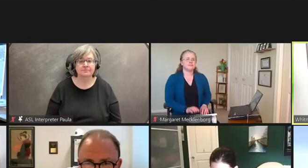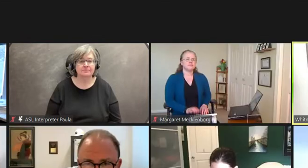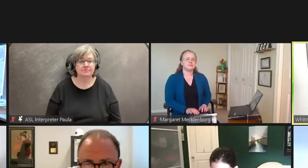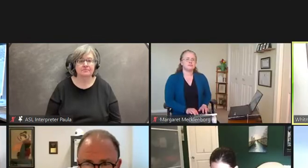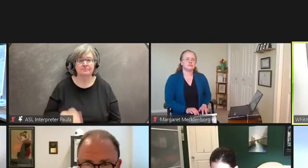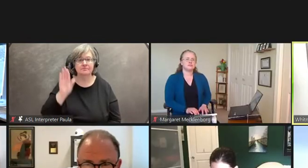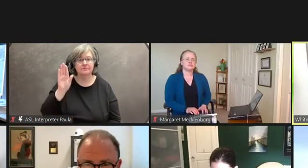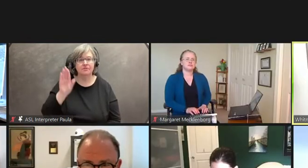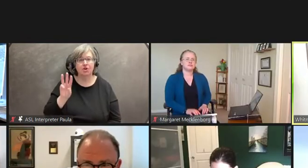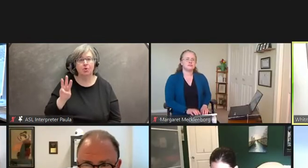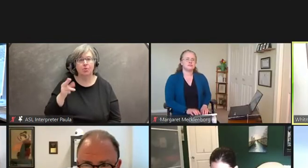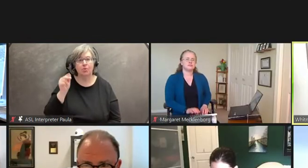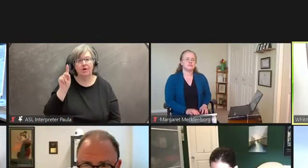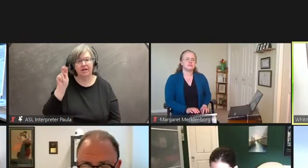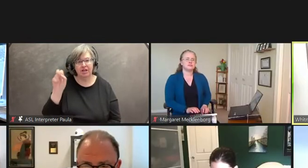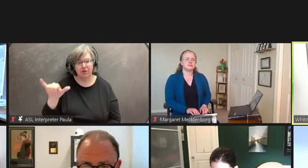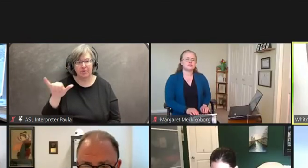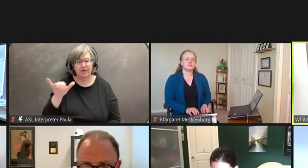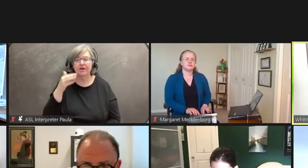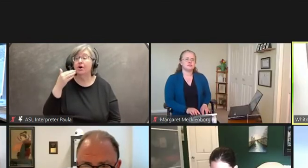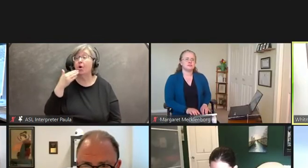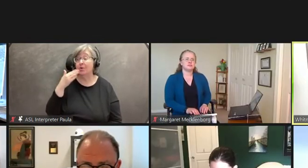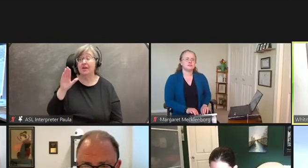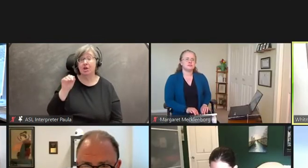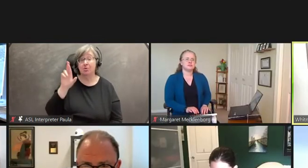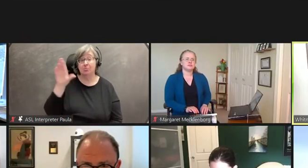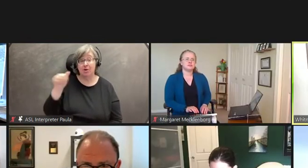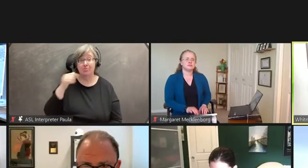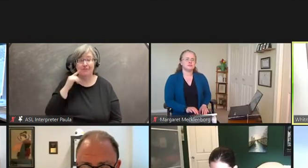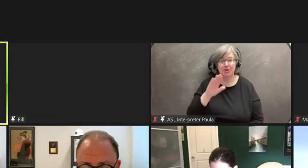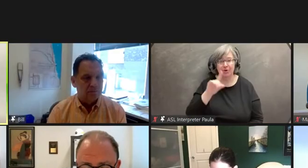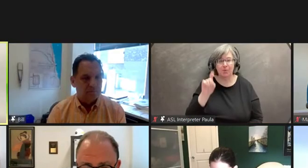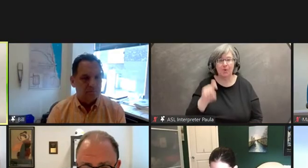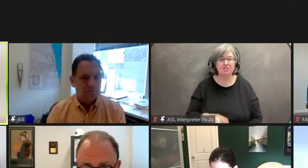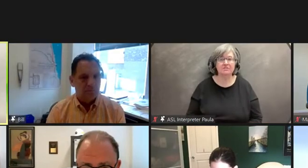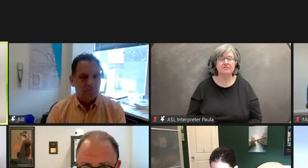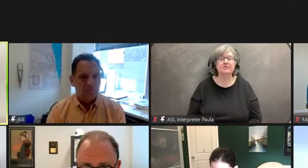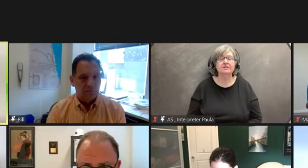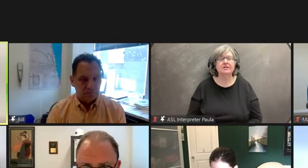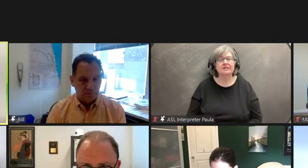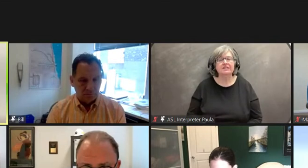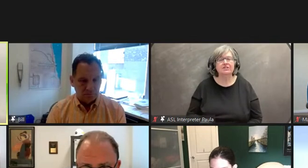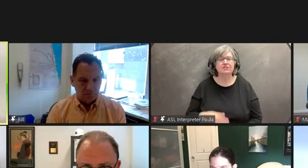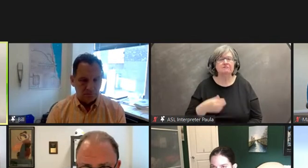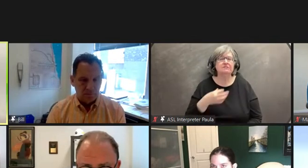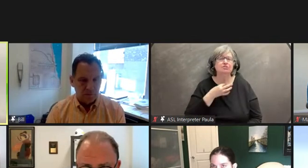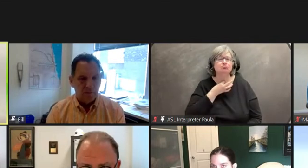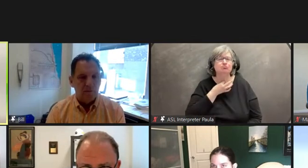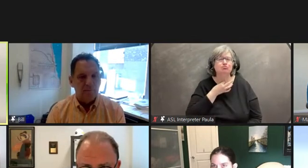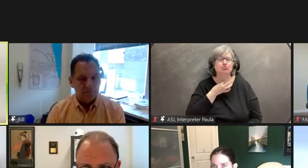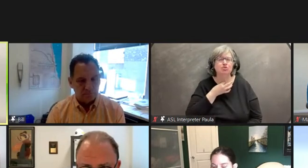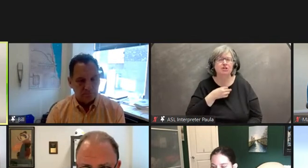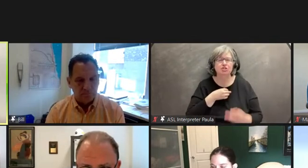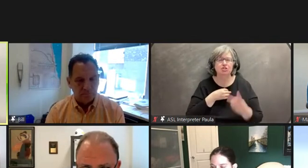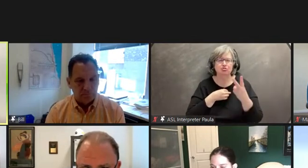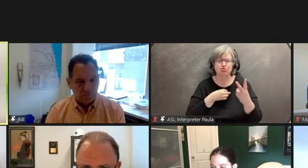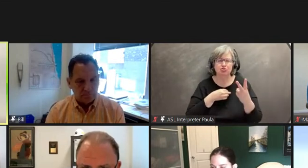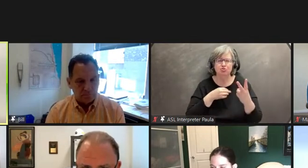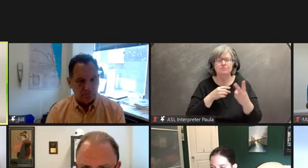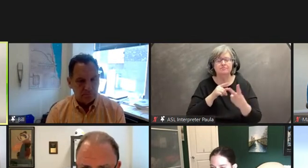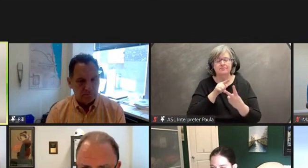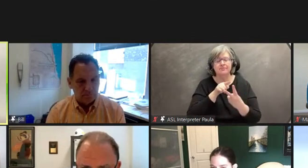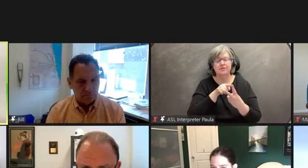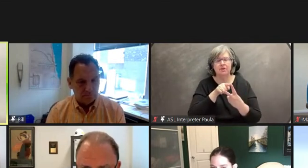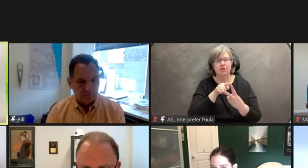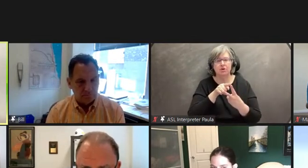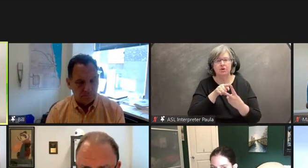This is Whitney. I have a question. And thank you, Barbara, for your question. I kind of have two questions a little bit back to back. The first one